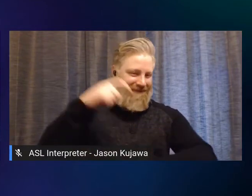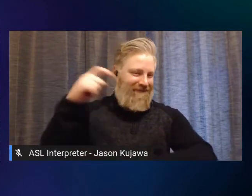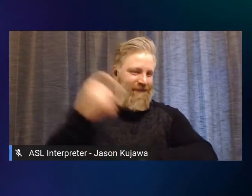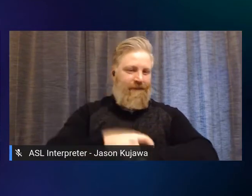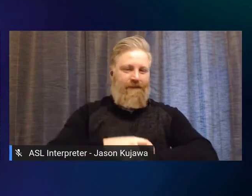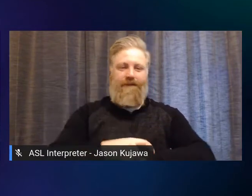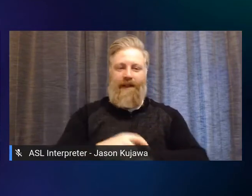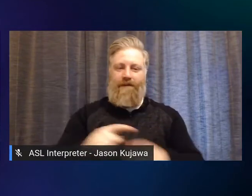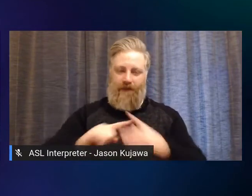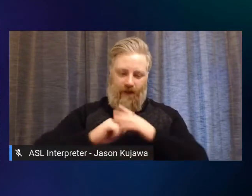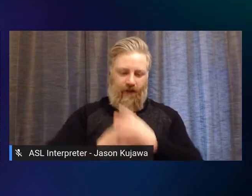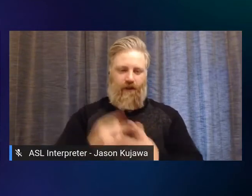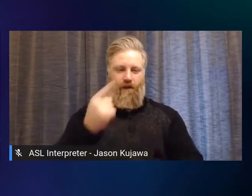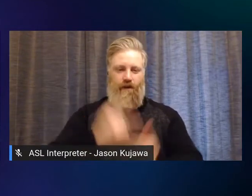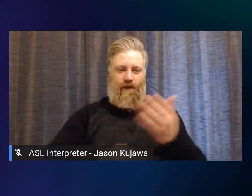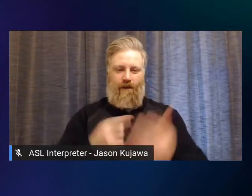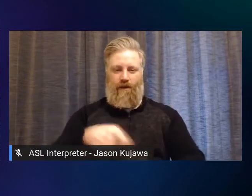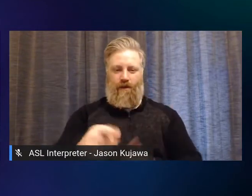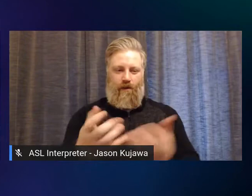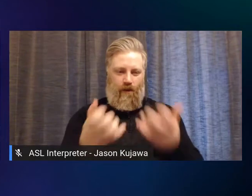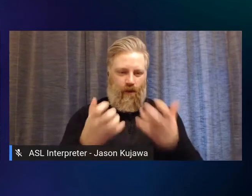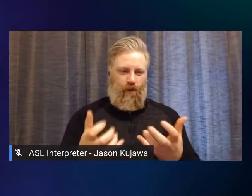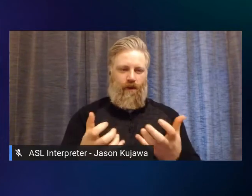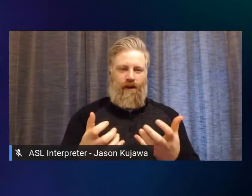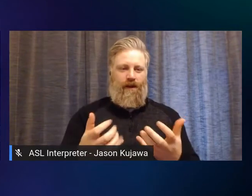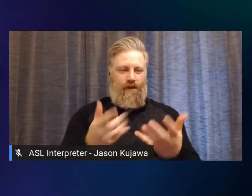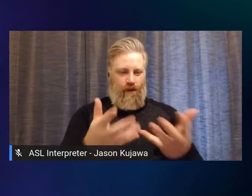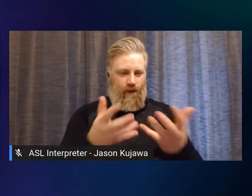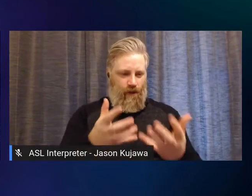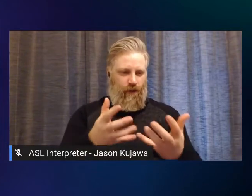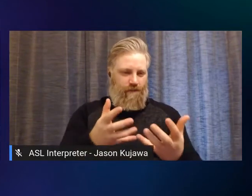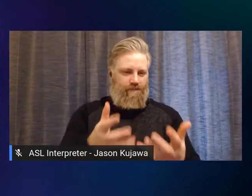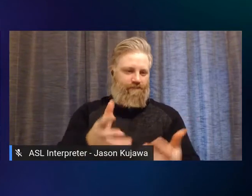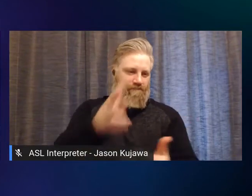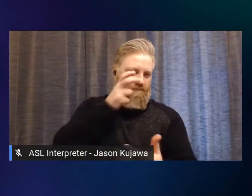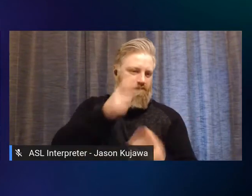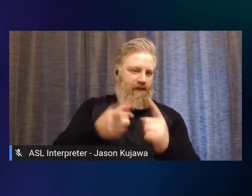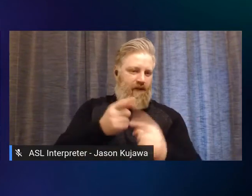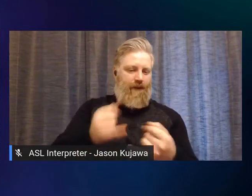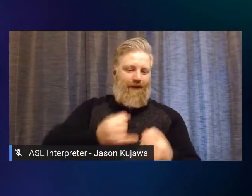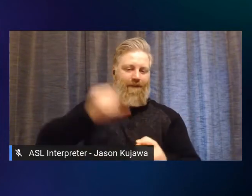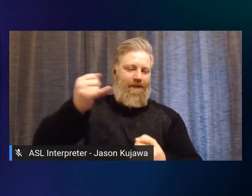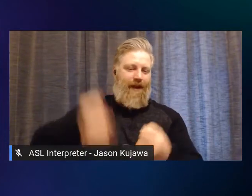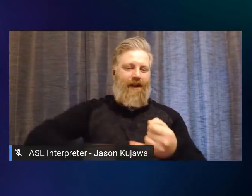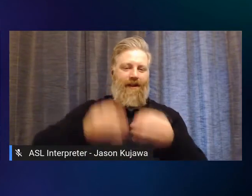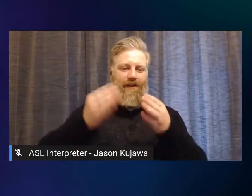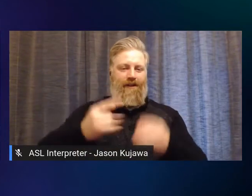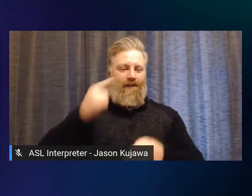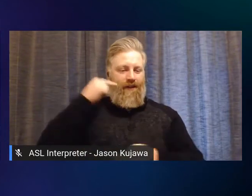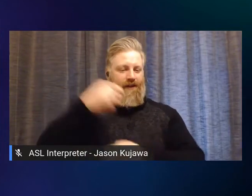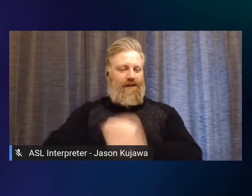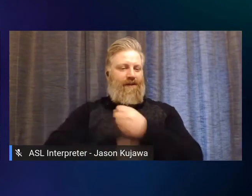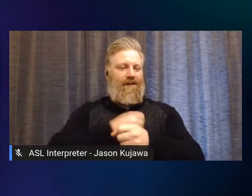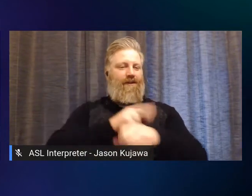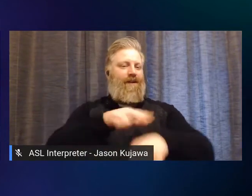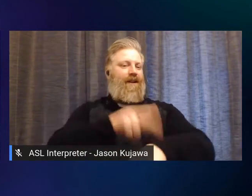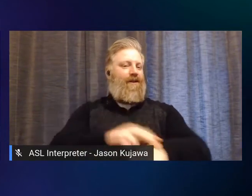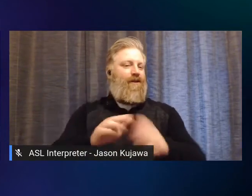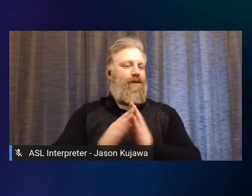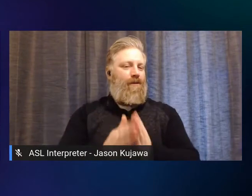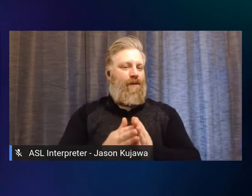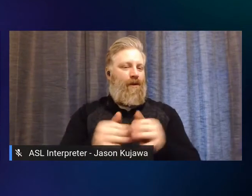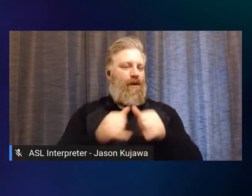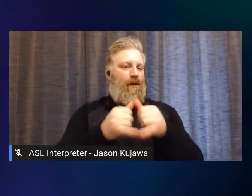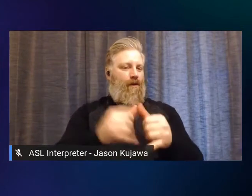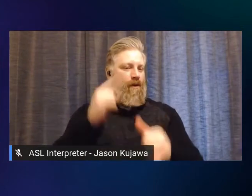here for, which is to hear from the finalists for this year's National Book Awards for Young People's